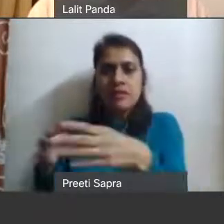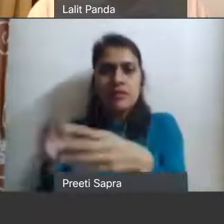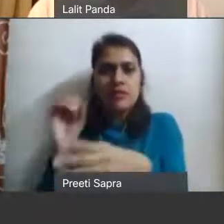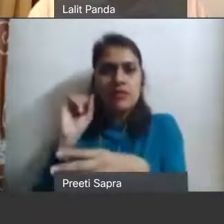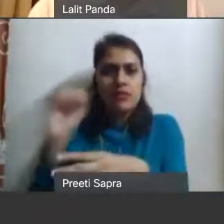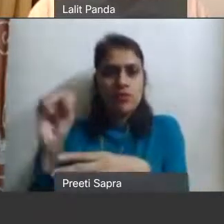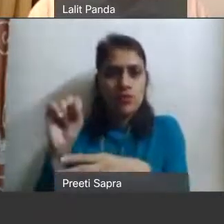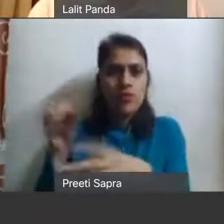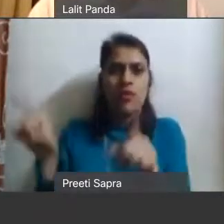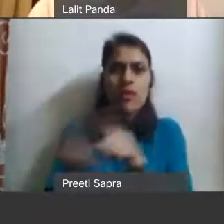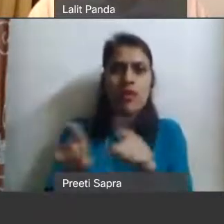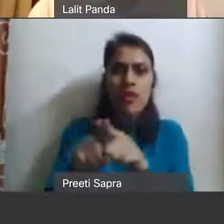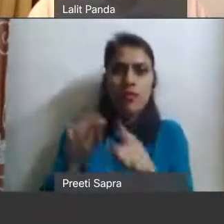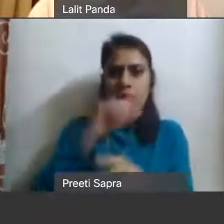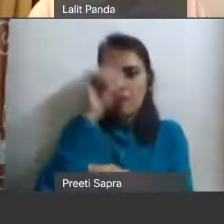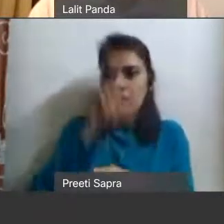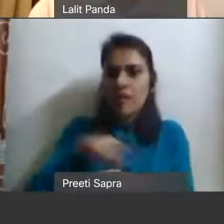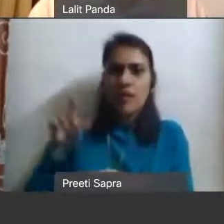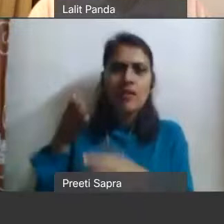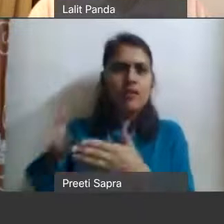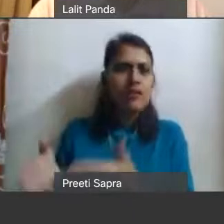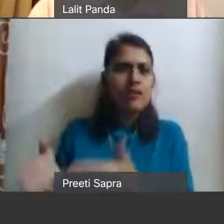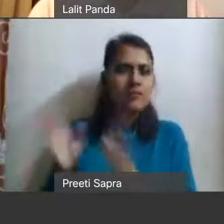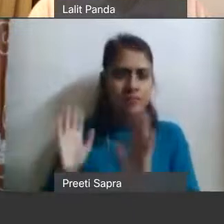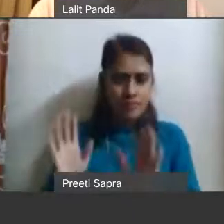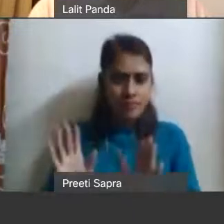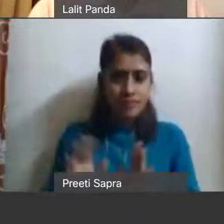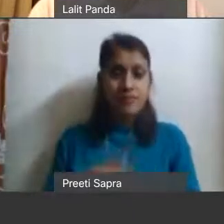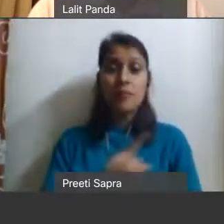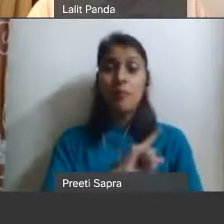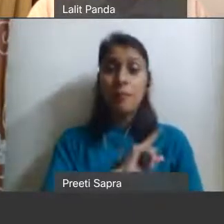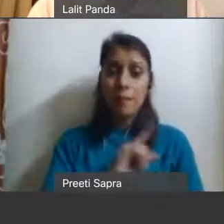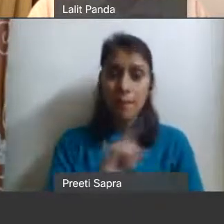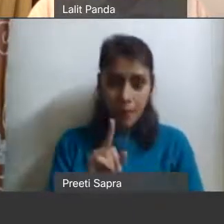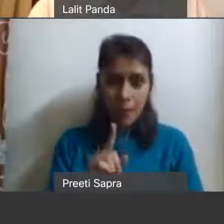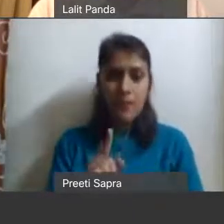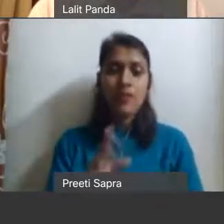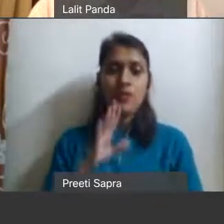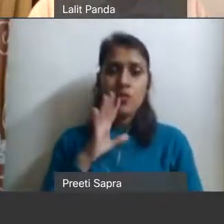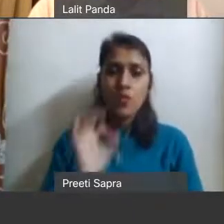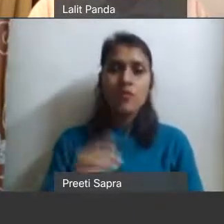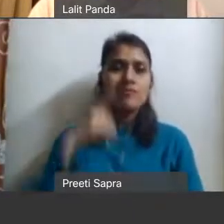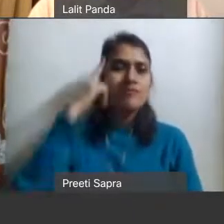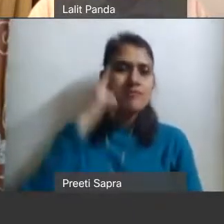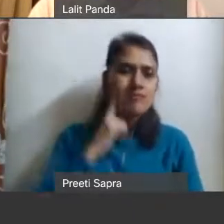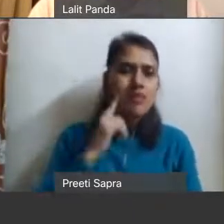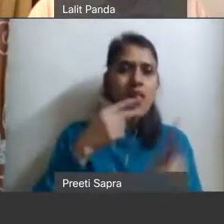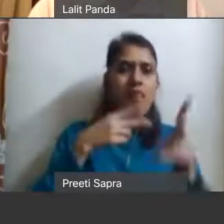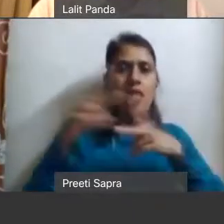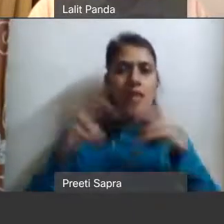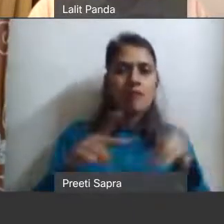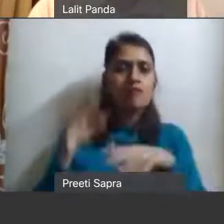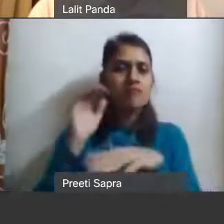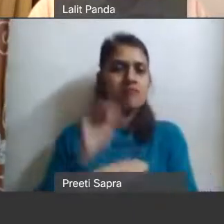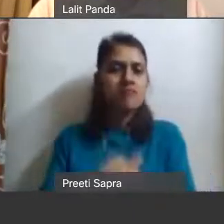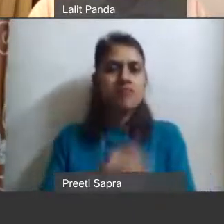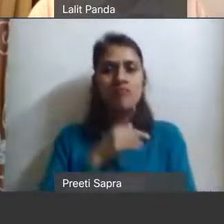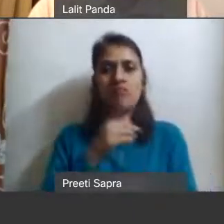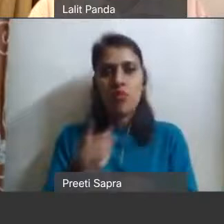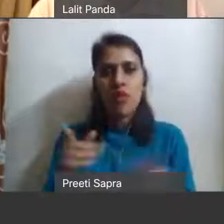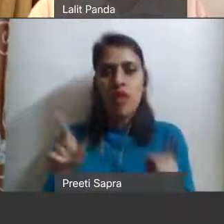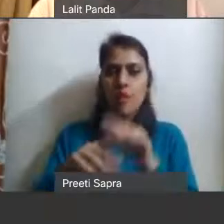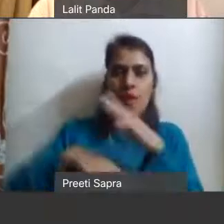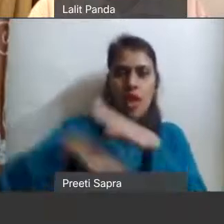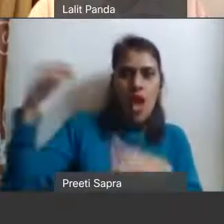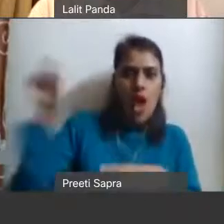formally be citizens in the country, but they are racialized groups who are understood to be